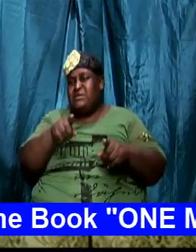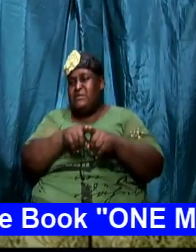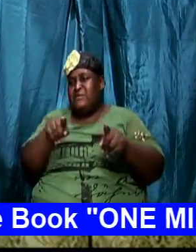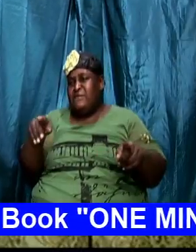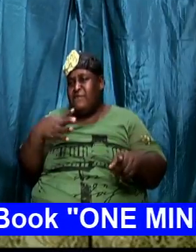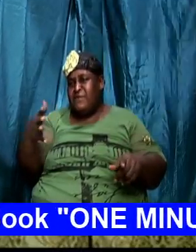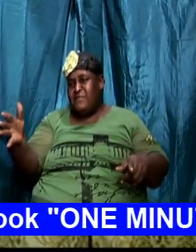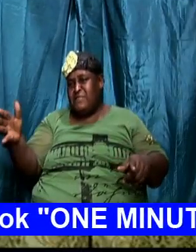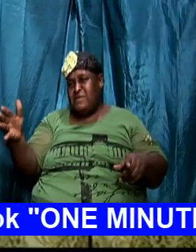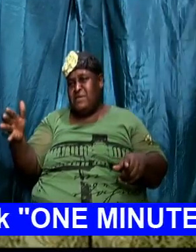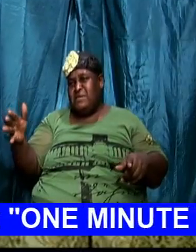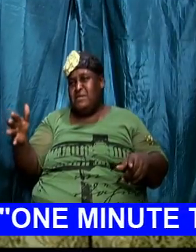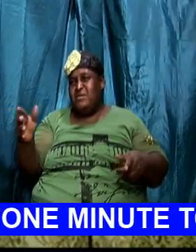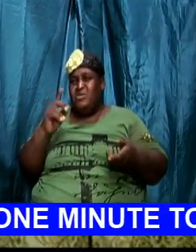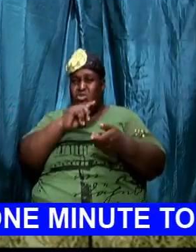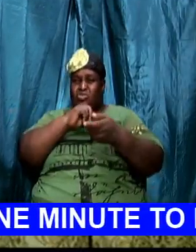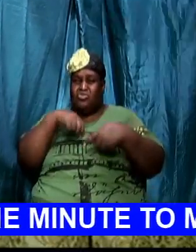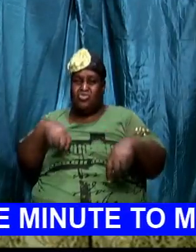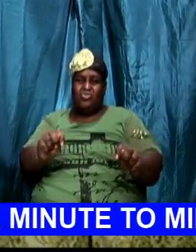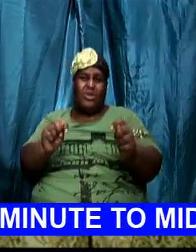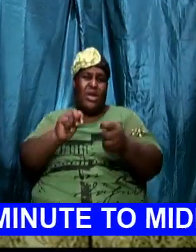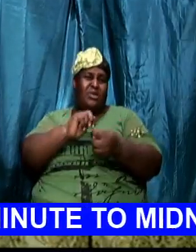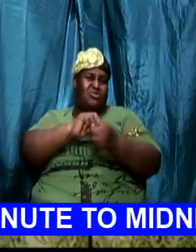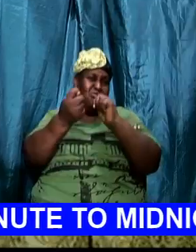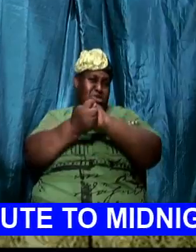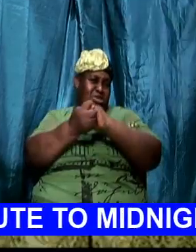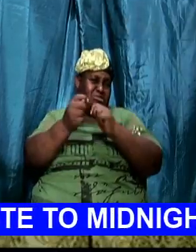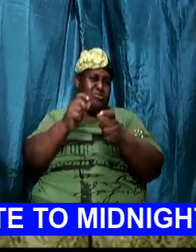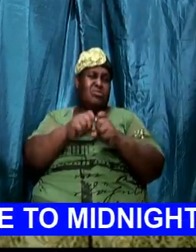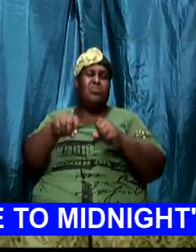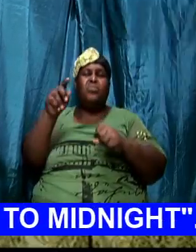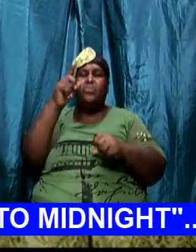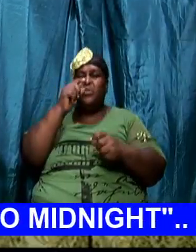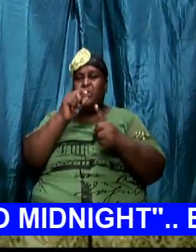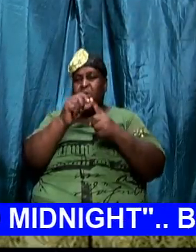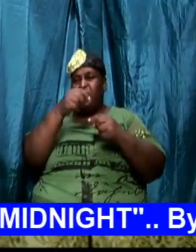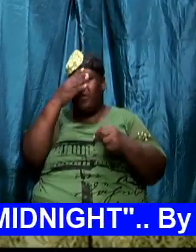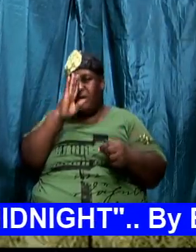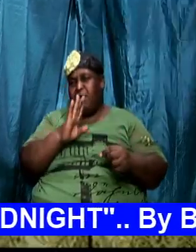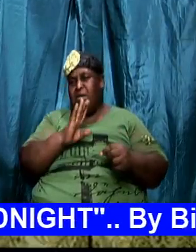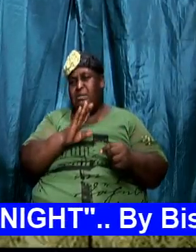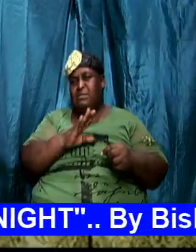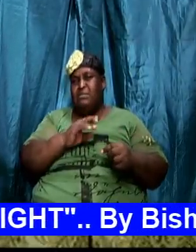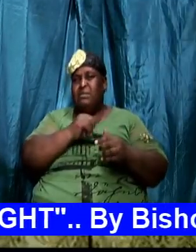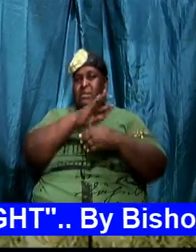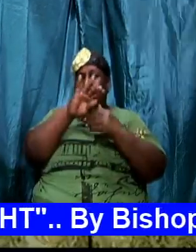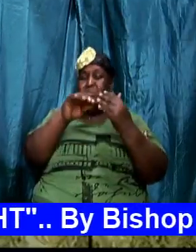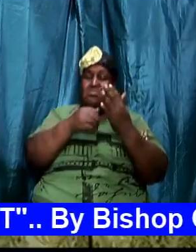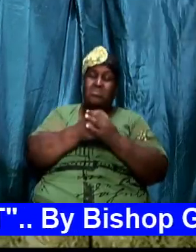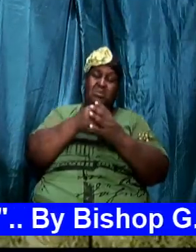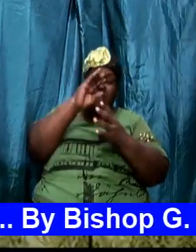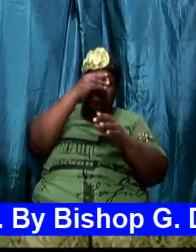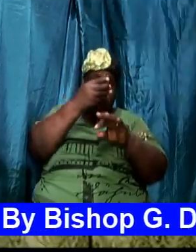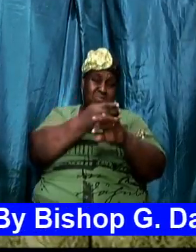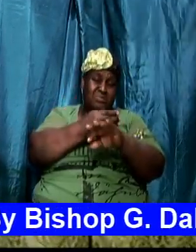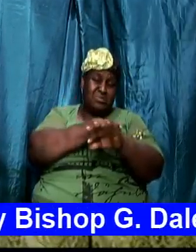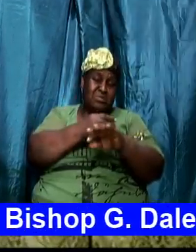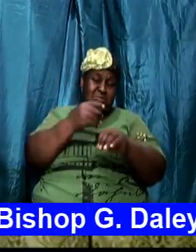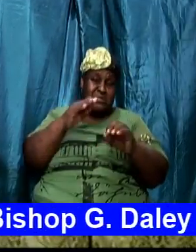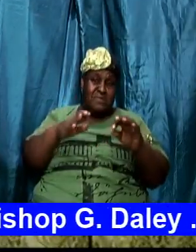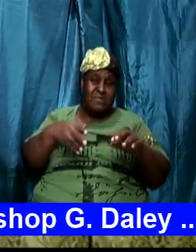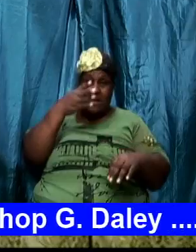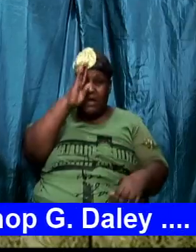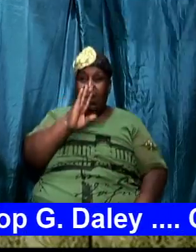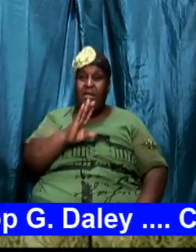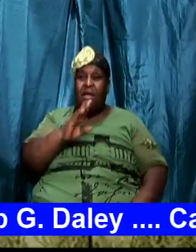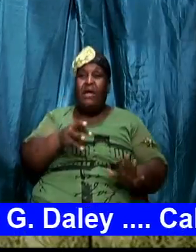means. In fact, the Bible, when we go through it, we see where all of us are sons of God. And we are maturing